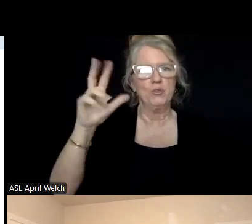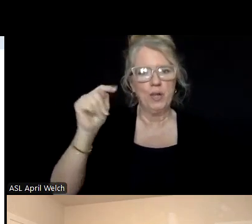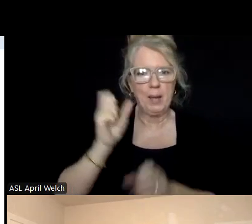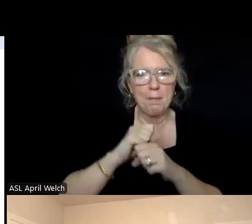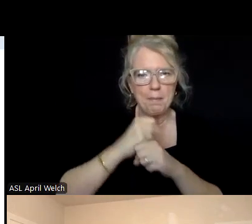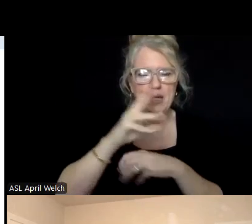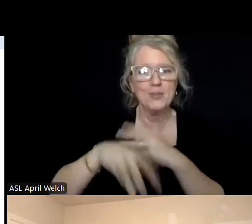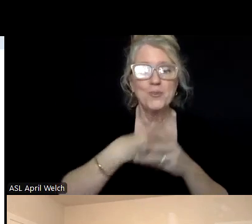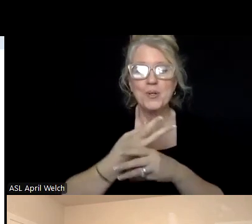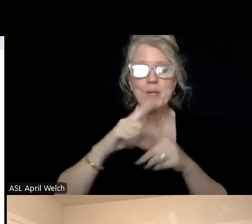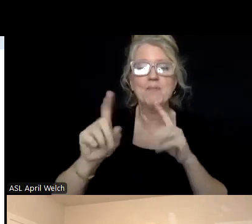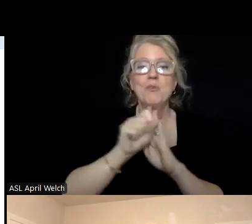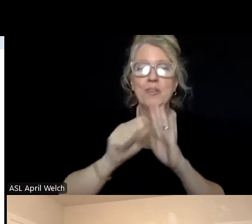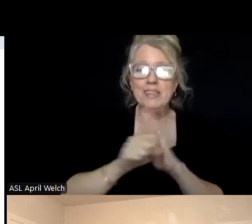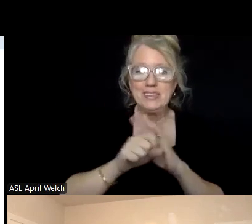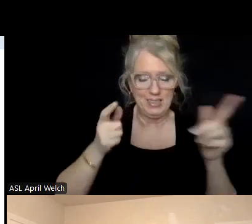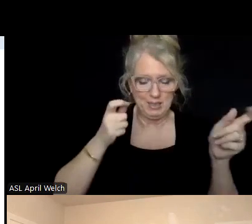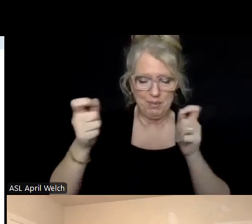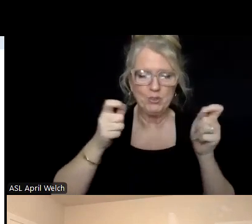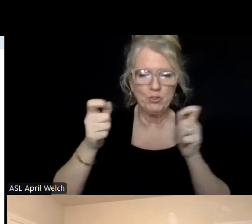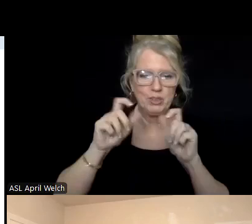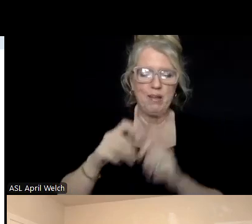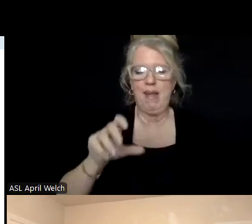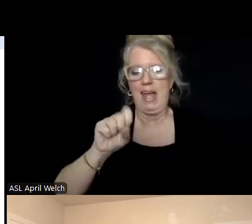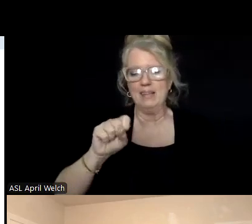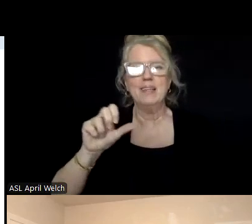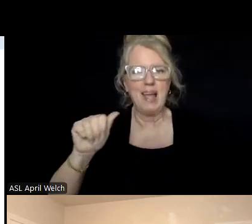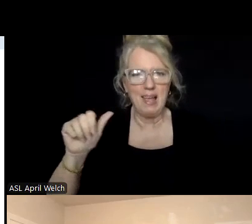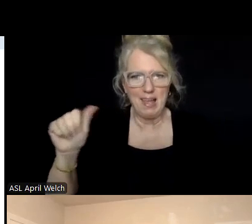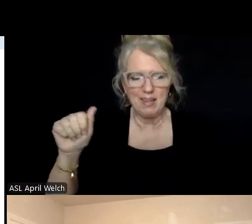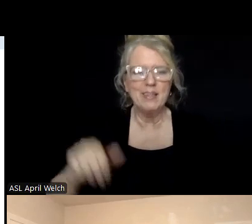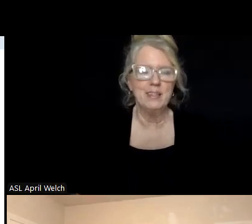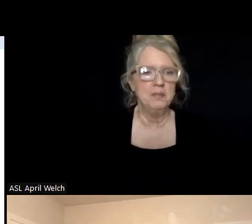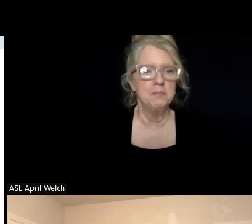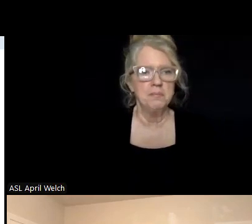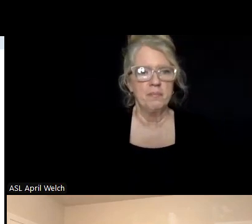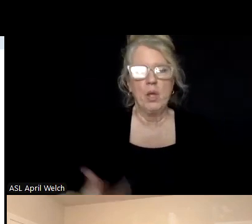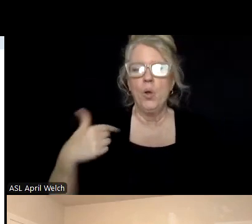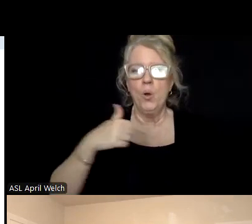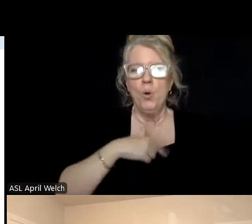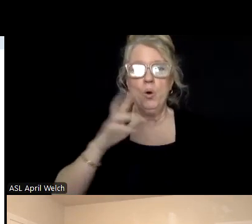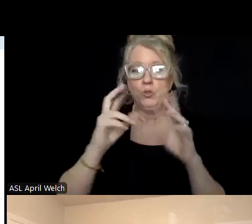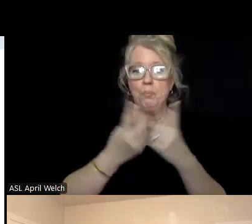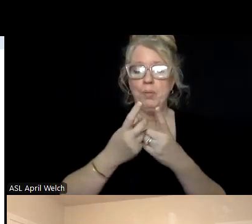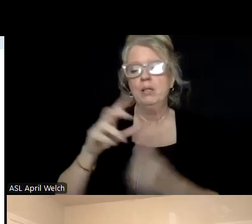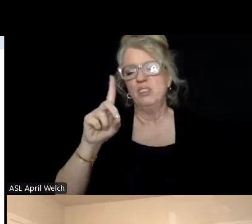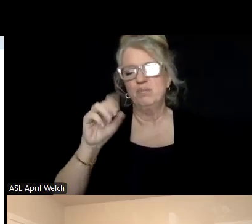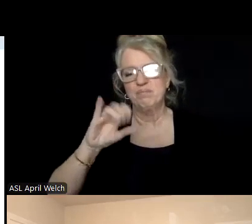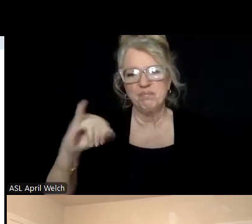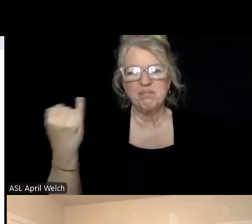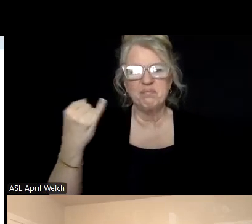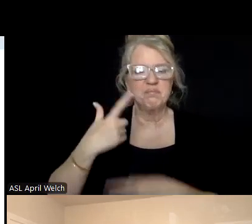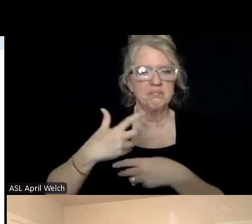the state administering agencies, or SAAs. We are also pleased to be the Department of Justice's TA